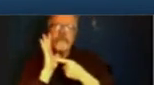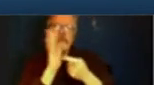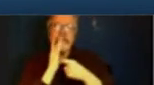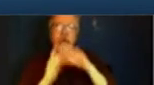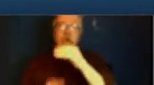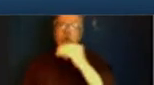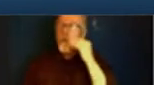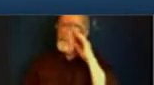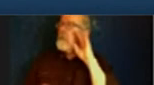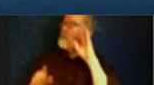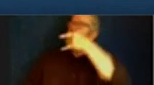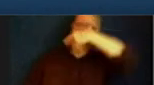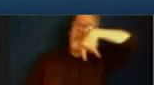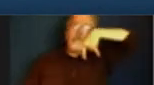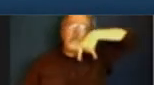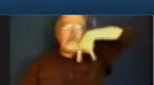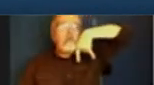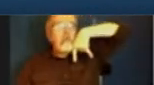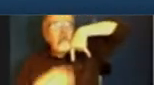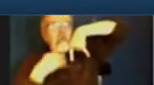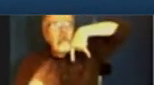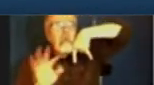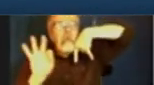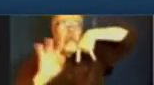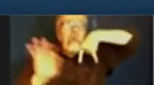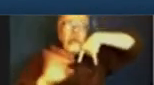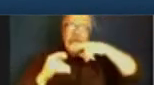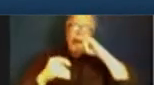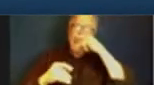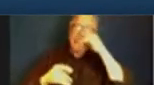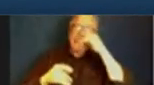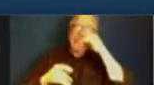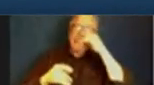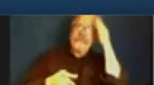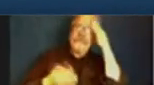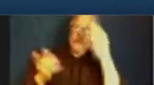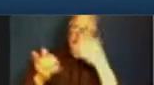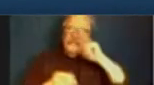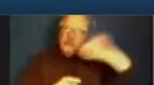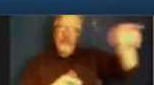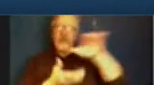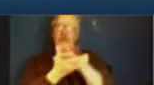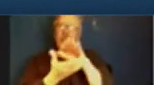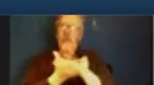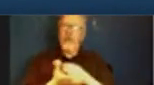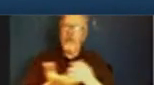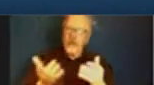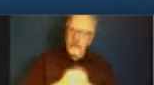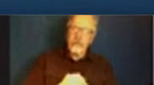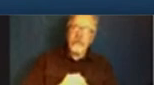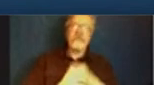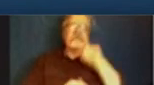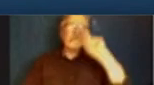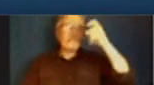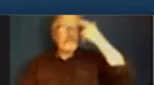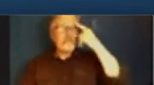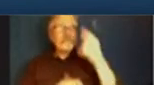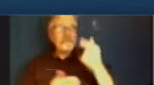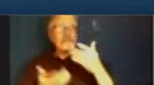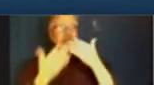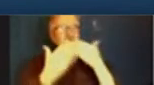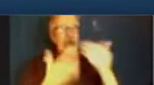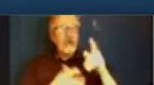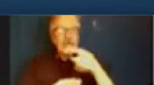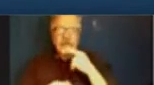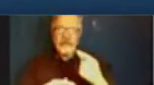Go ahead, Joey. Hi, Governor. Thanks for taking the question. You were talking about the threat that this poses to hospitals and capacity. One of the